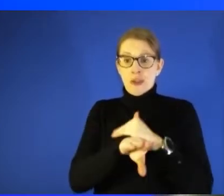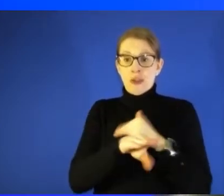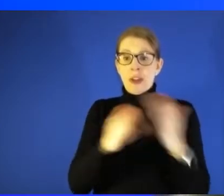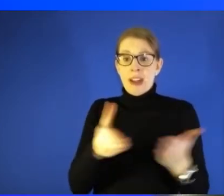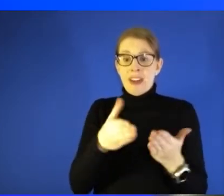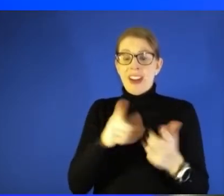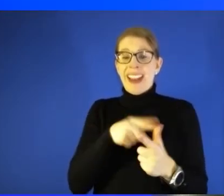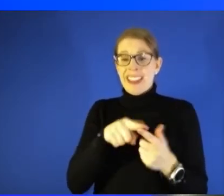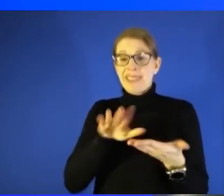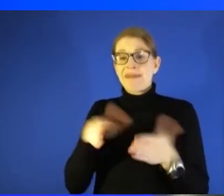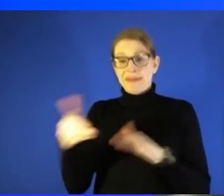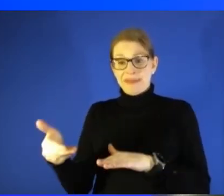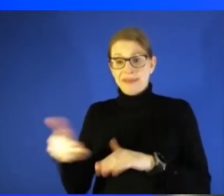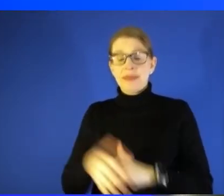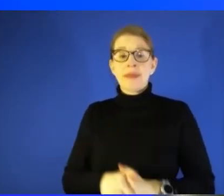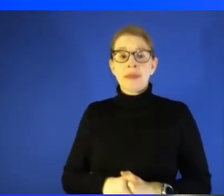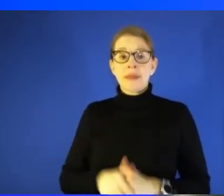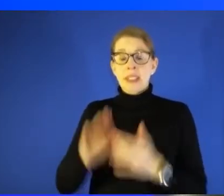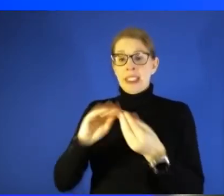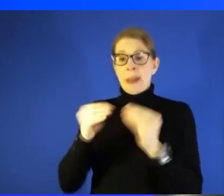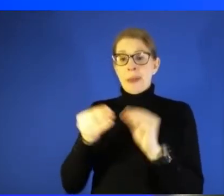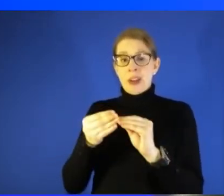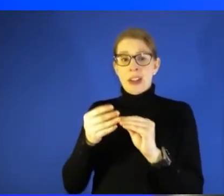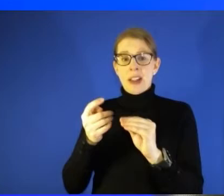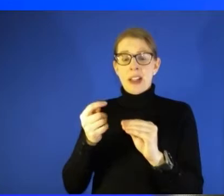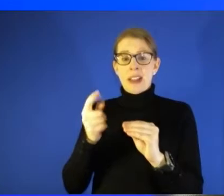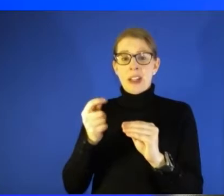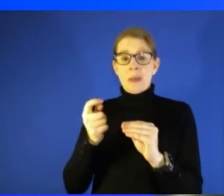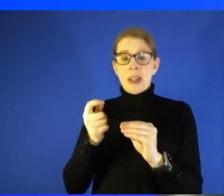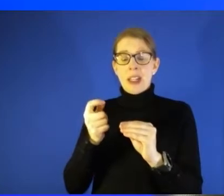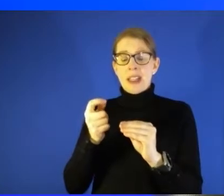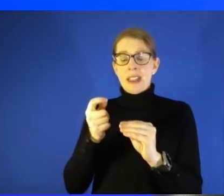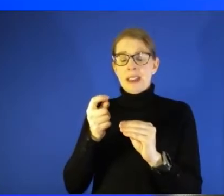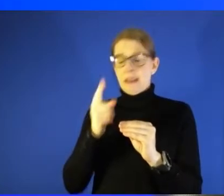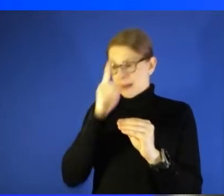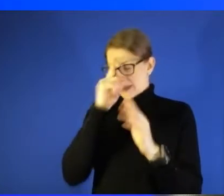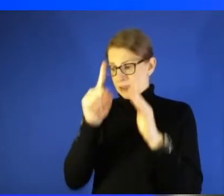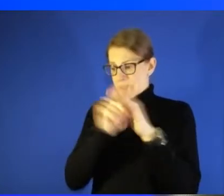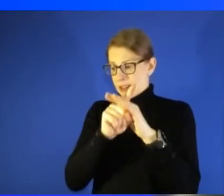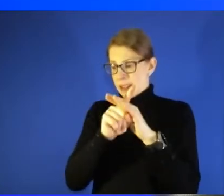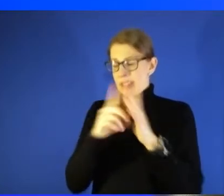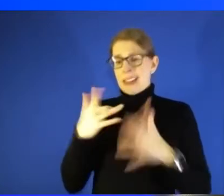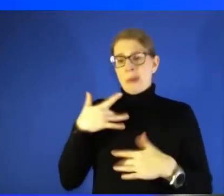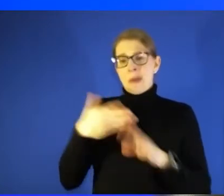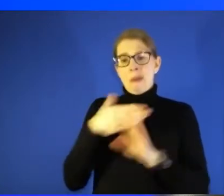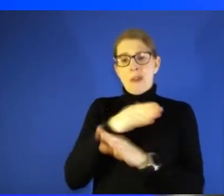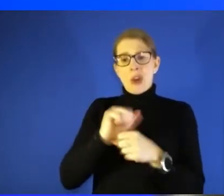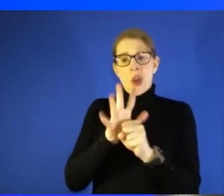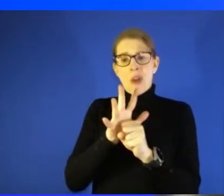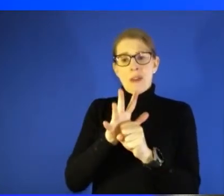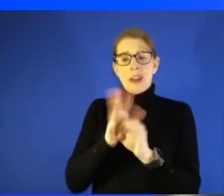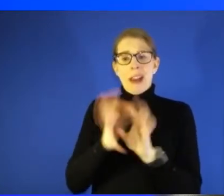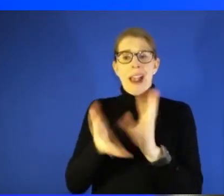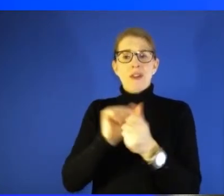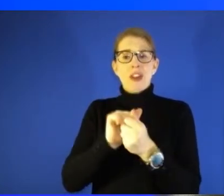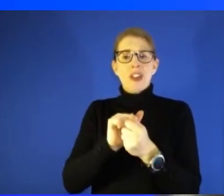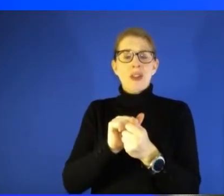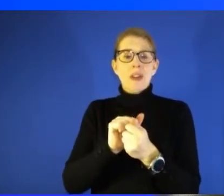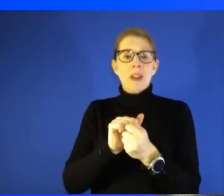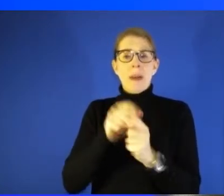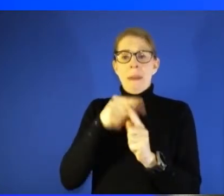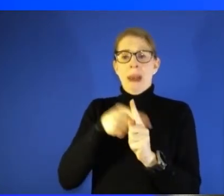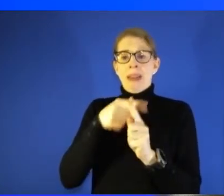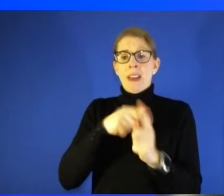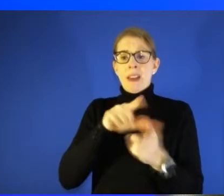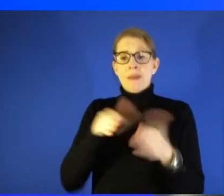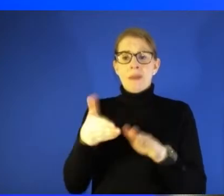away. That number is a little closer to my mind. So typically before COVID, we would have an average monthly mortality of